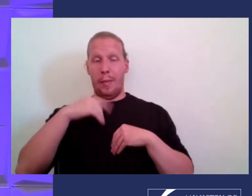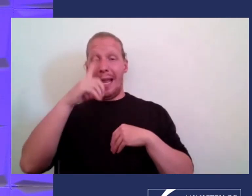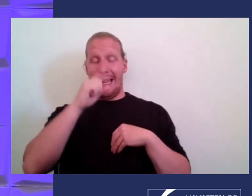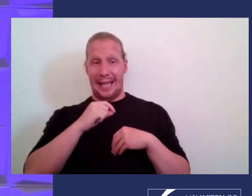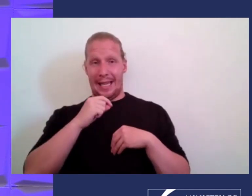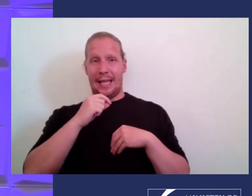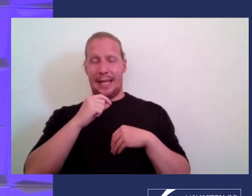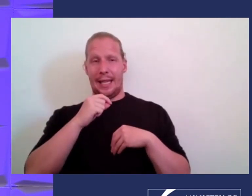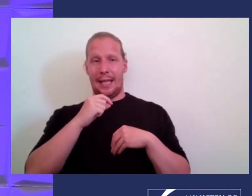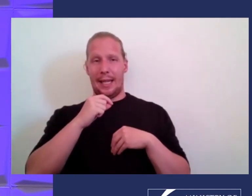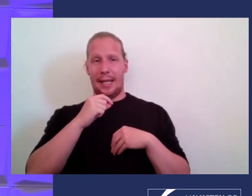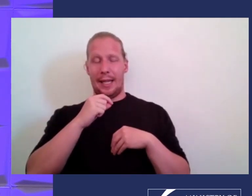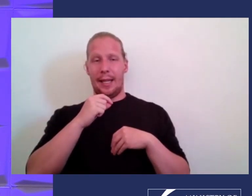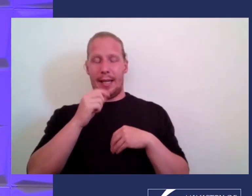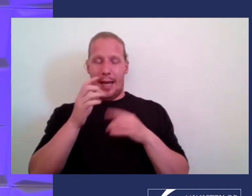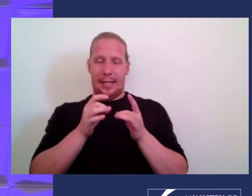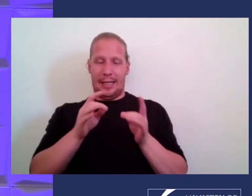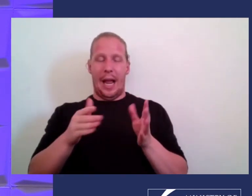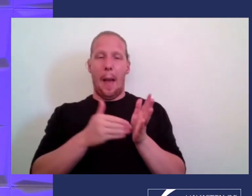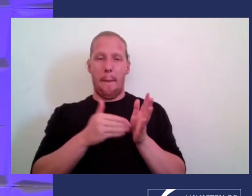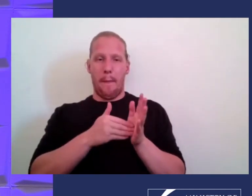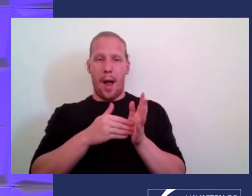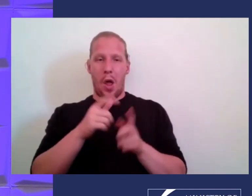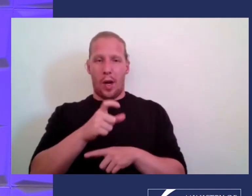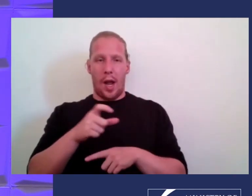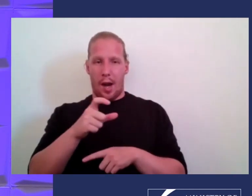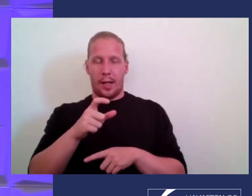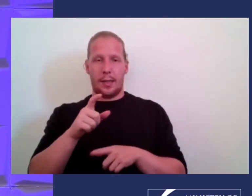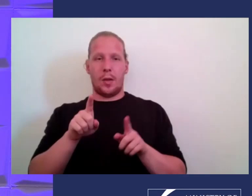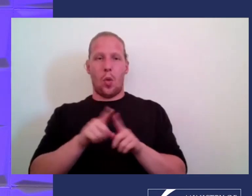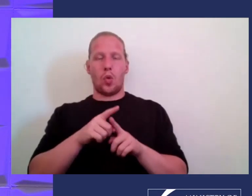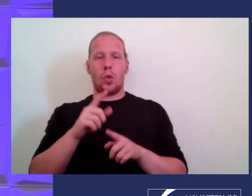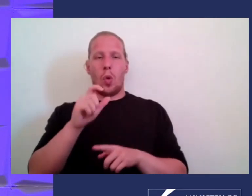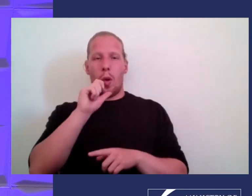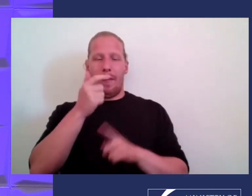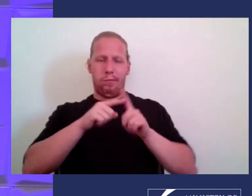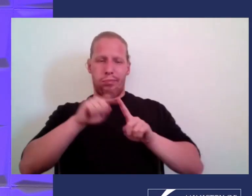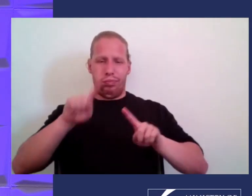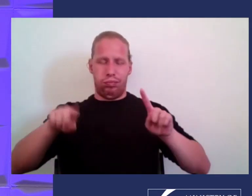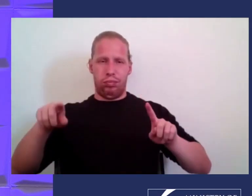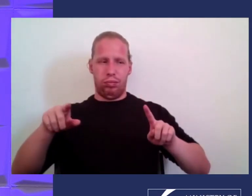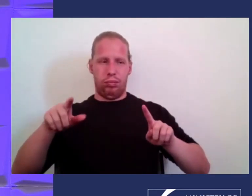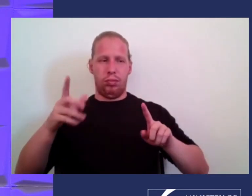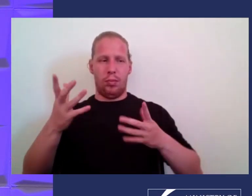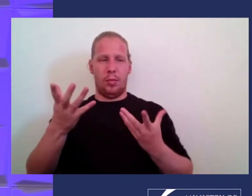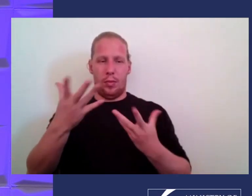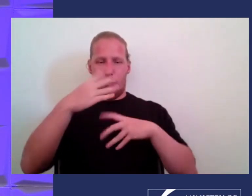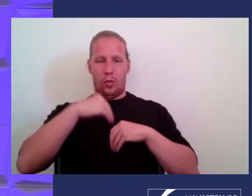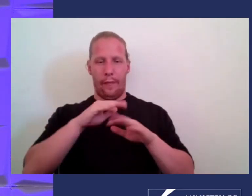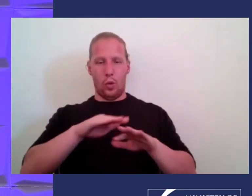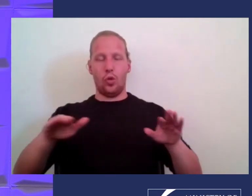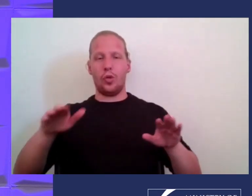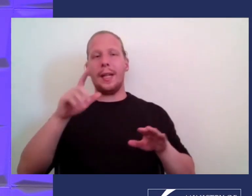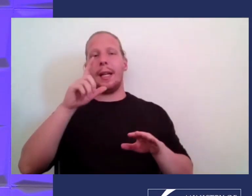viruses that children commonly get in childhood can actually cause myocarditis, and COVID-19 infection is one of those viruses. It